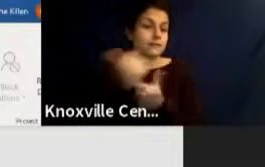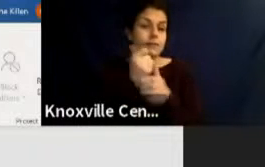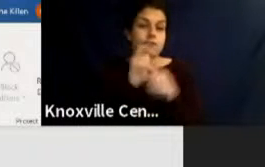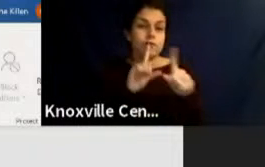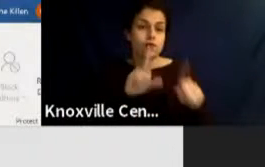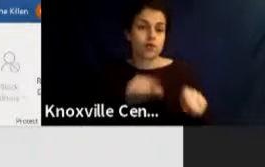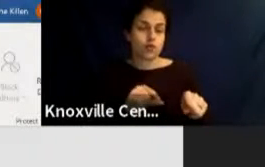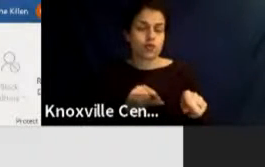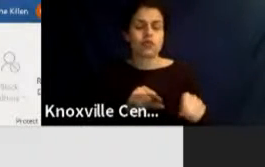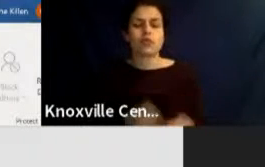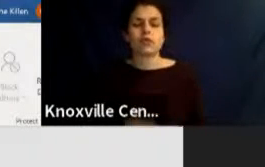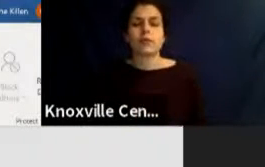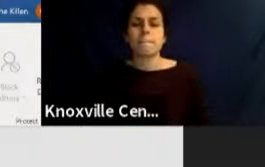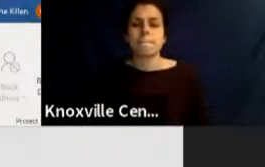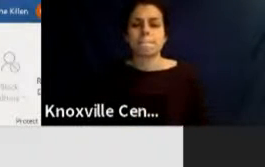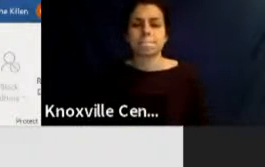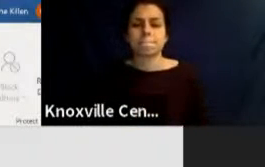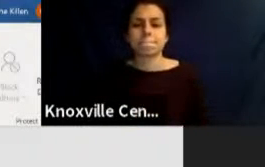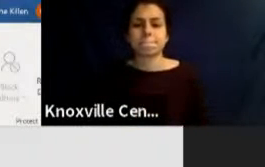the